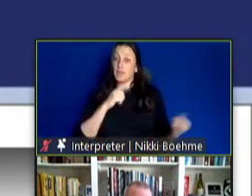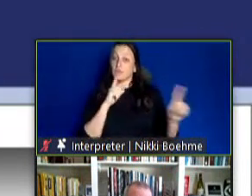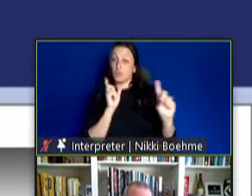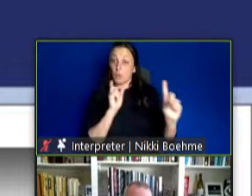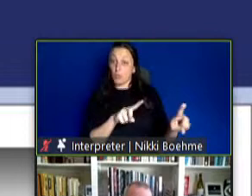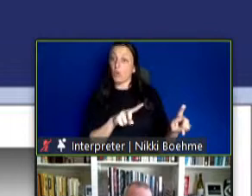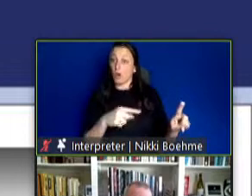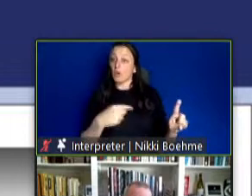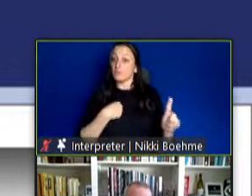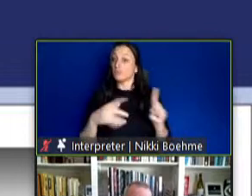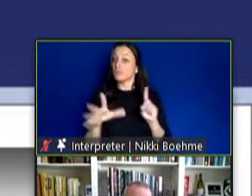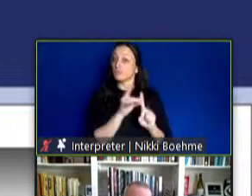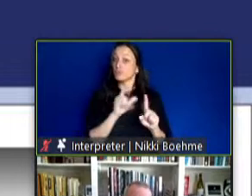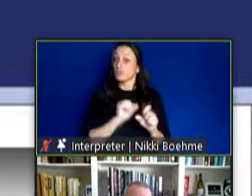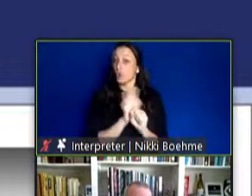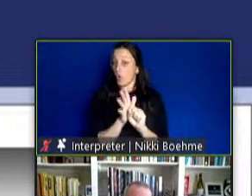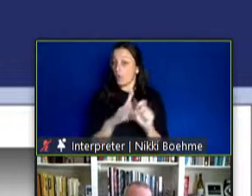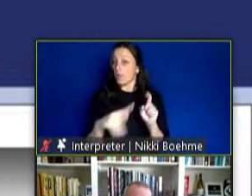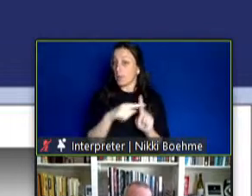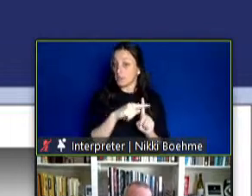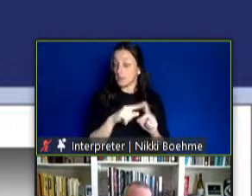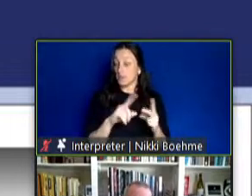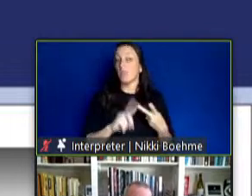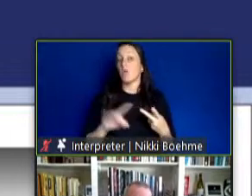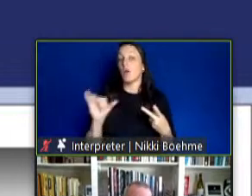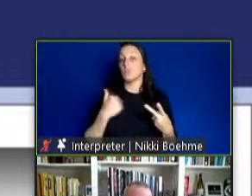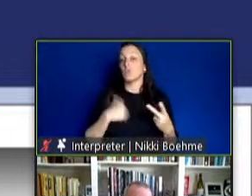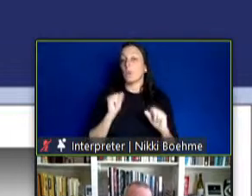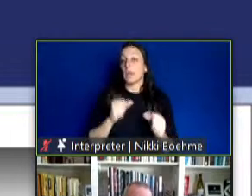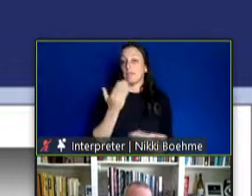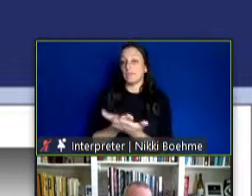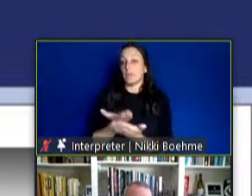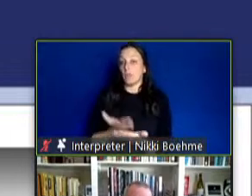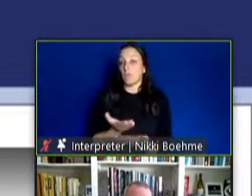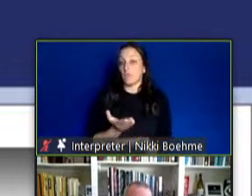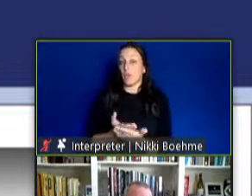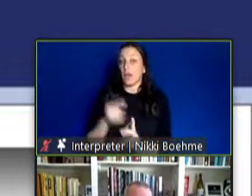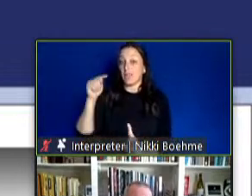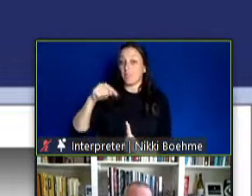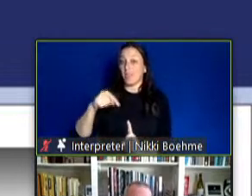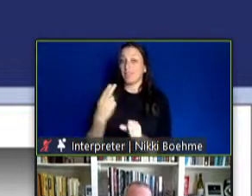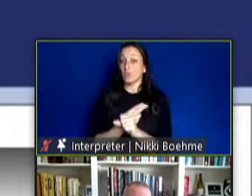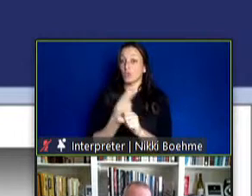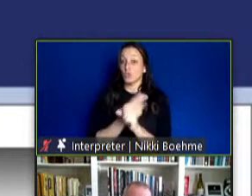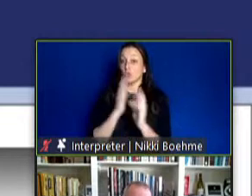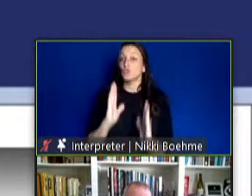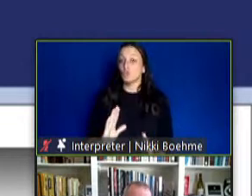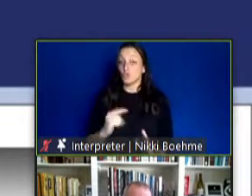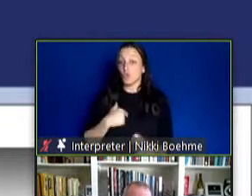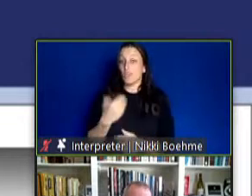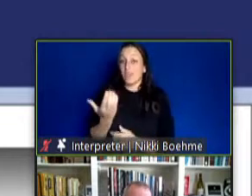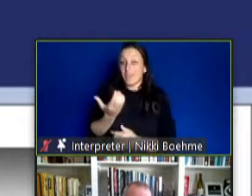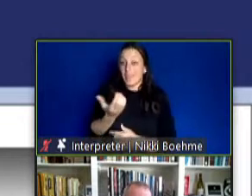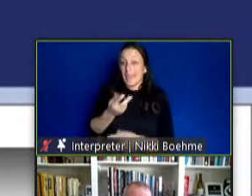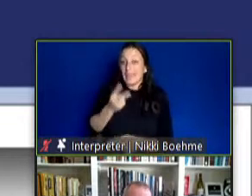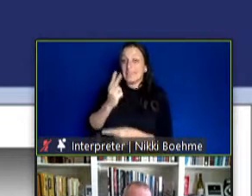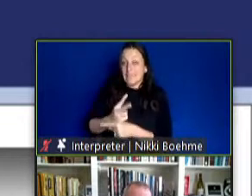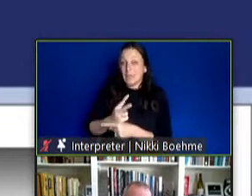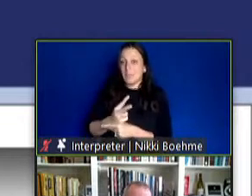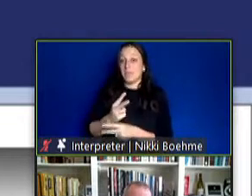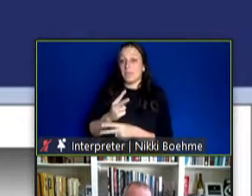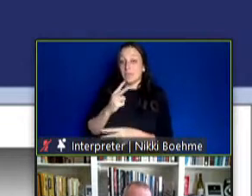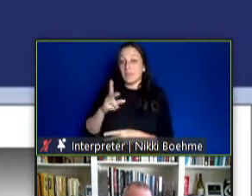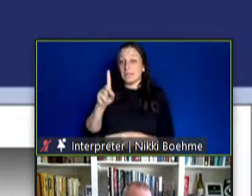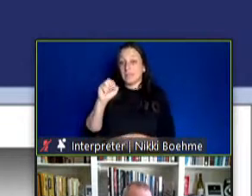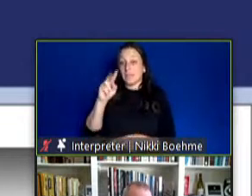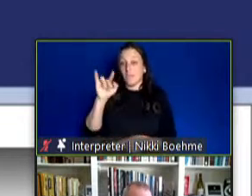COVID-19 diagnosis. Also, that we verify that that user is in possession of their device where that exposure notification activation